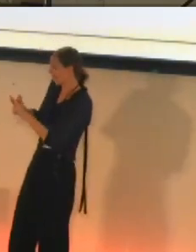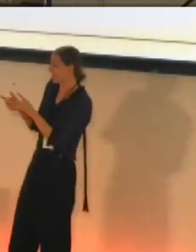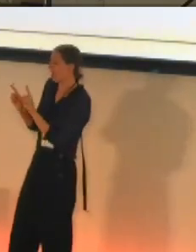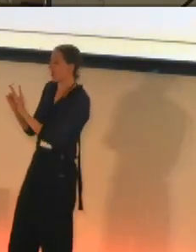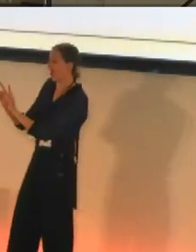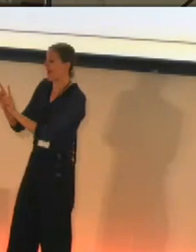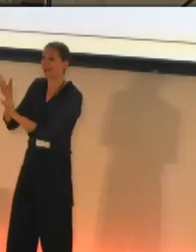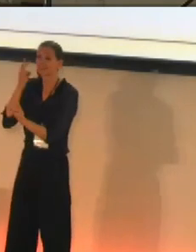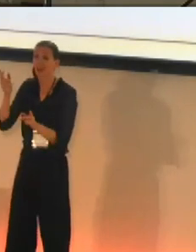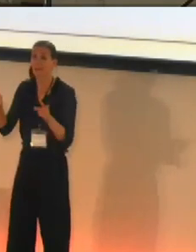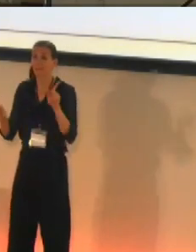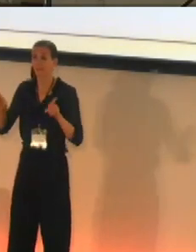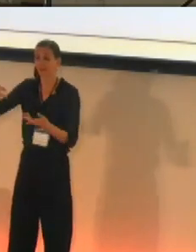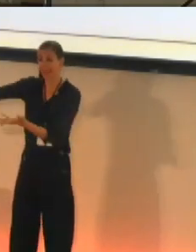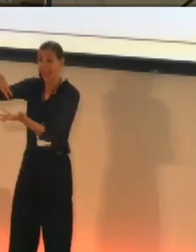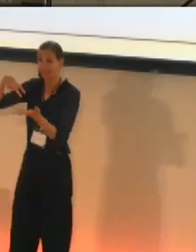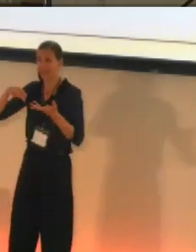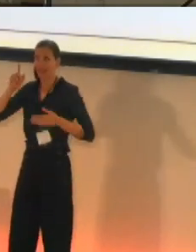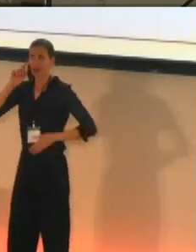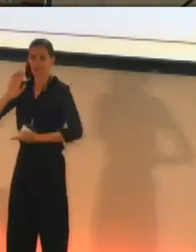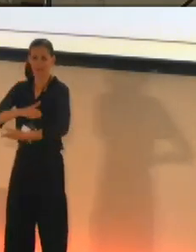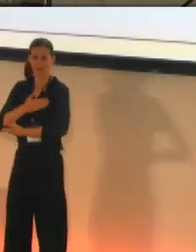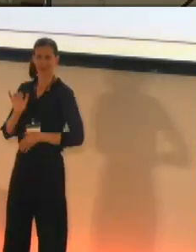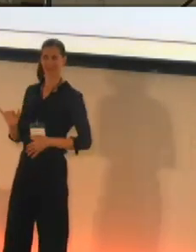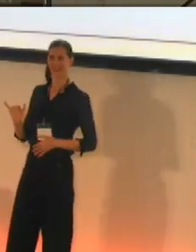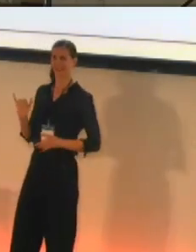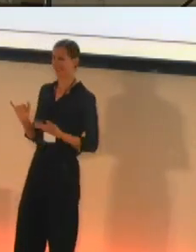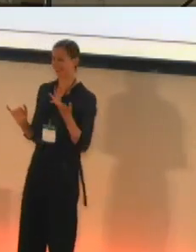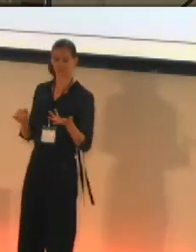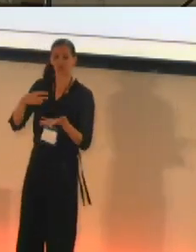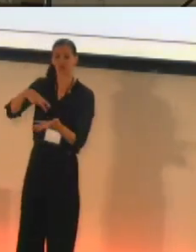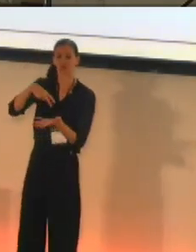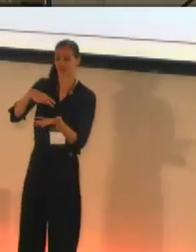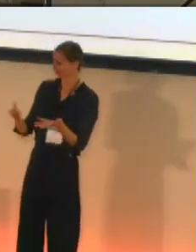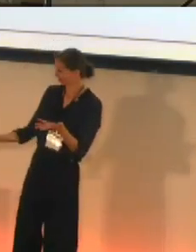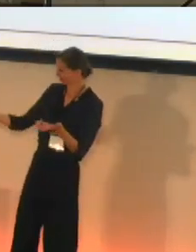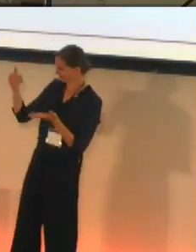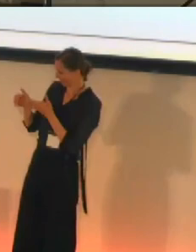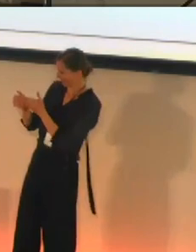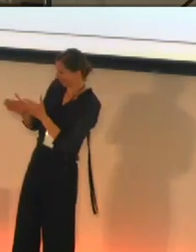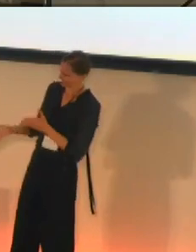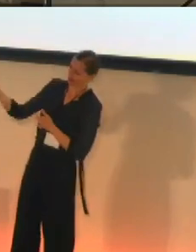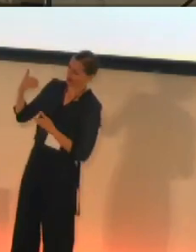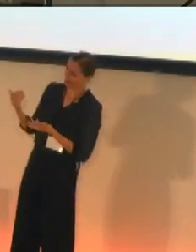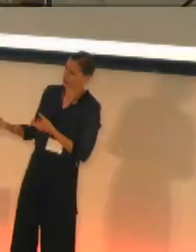some music, and the participants started dancing and soon after asked the guide to join them.